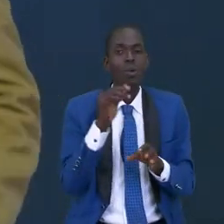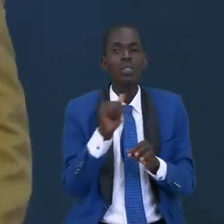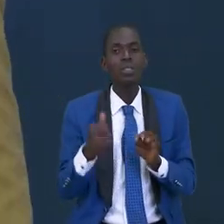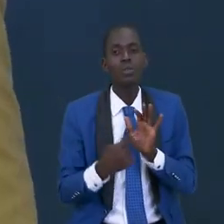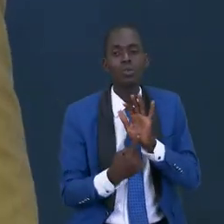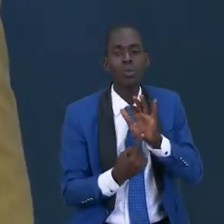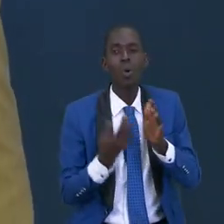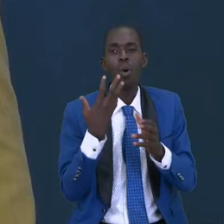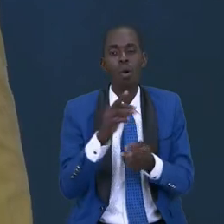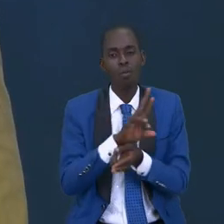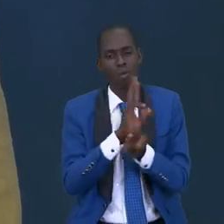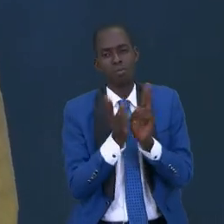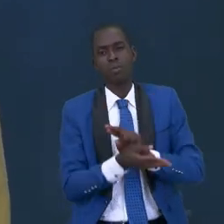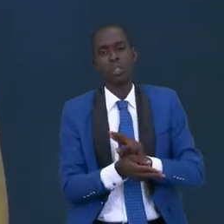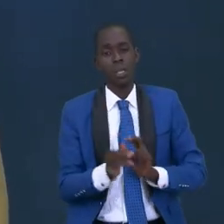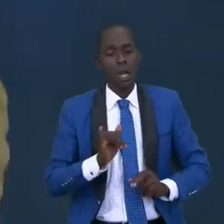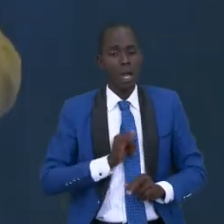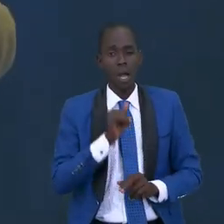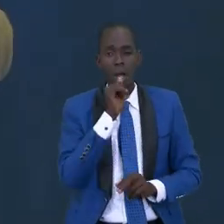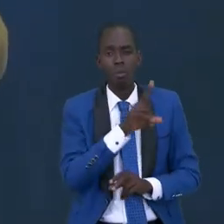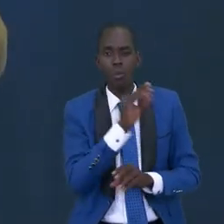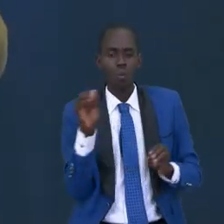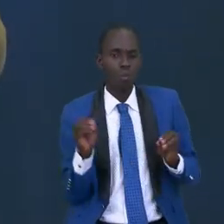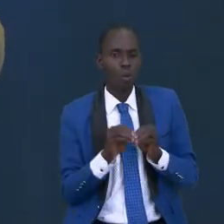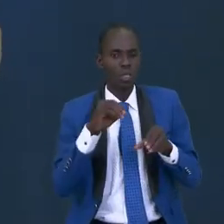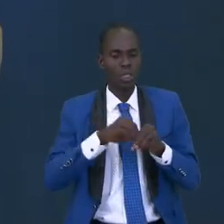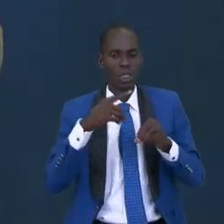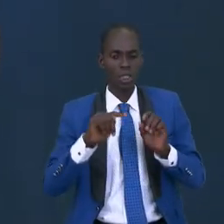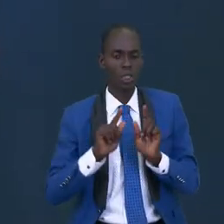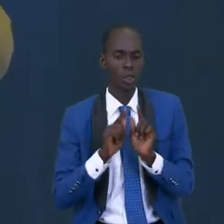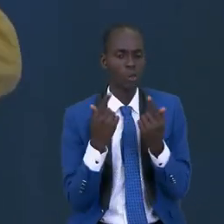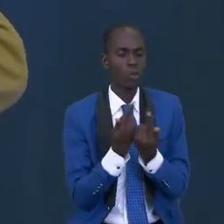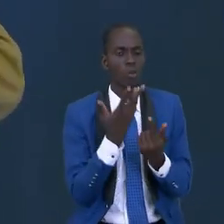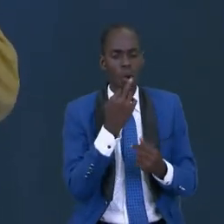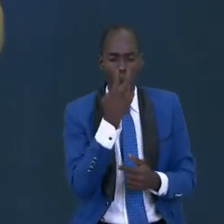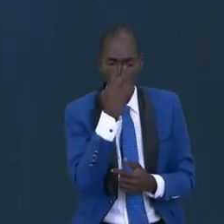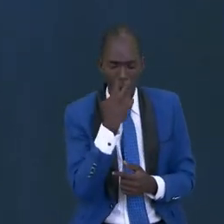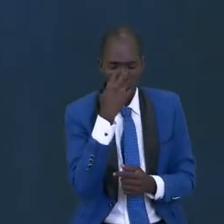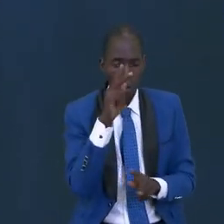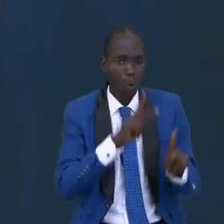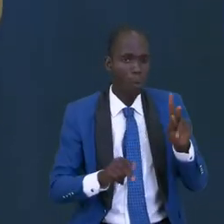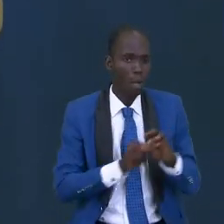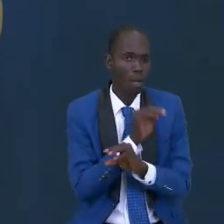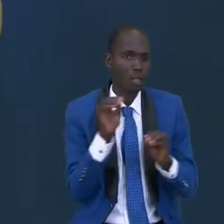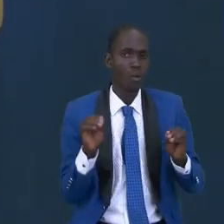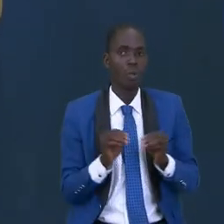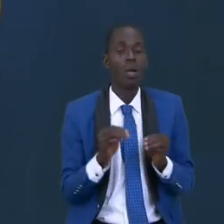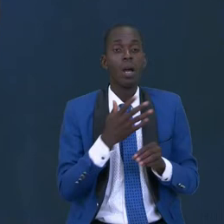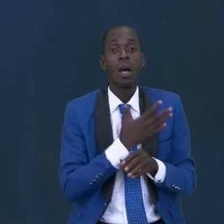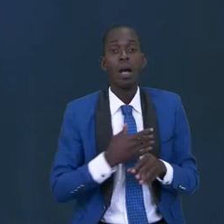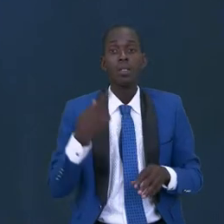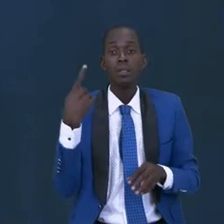around. "I am not in the assembly, in the gang, in the group of blind people anymore." And the